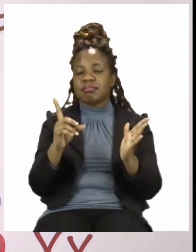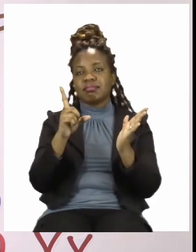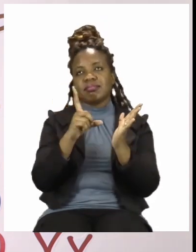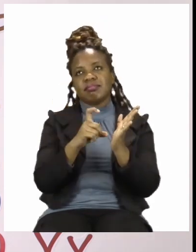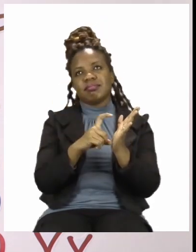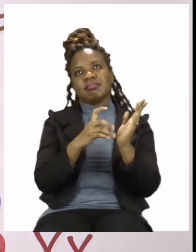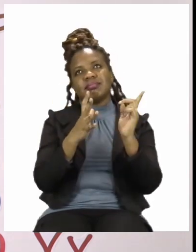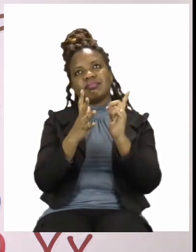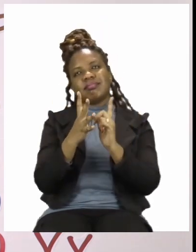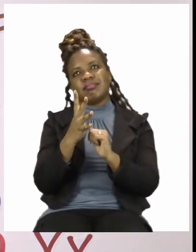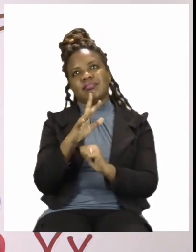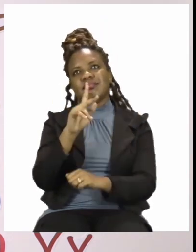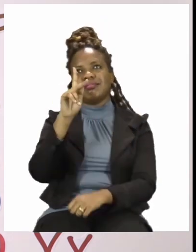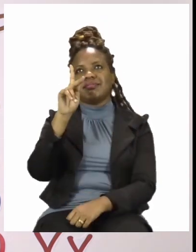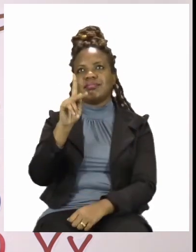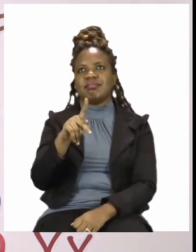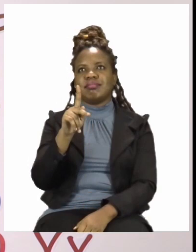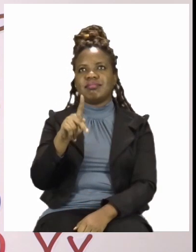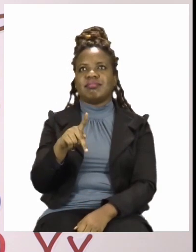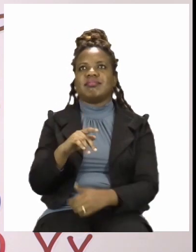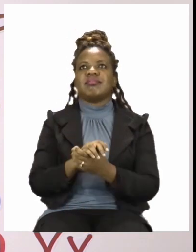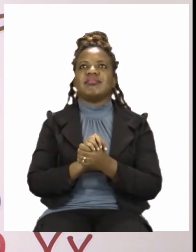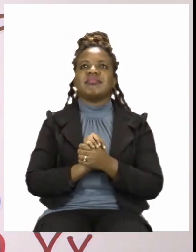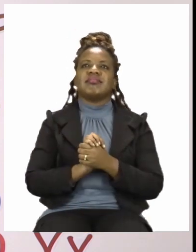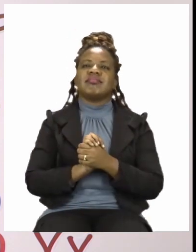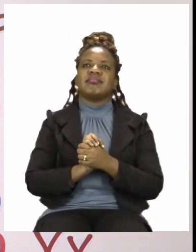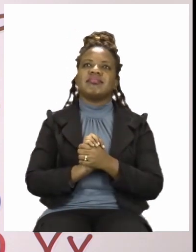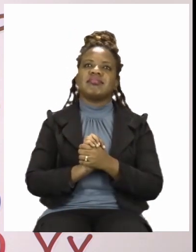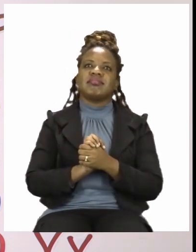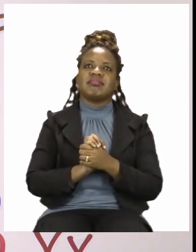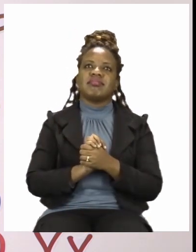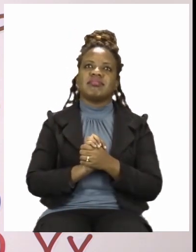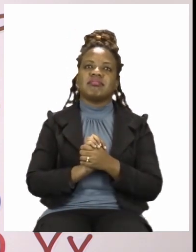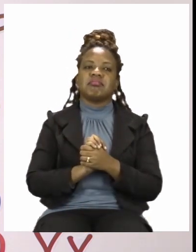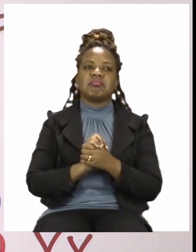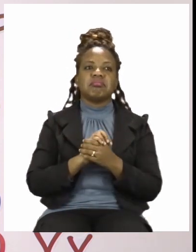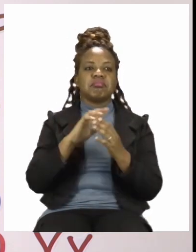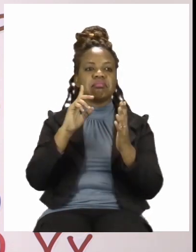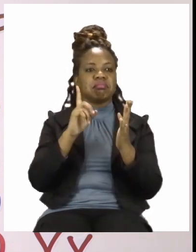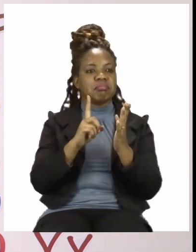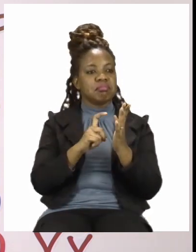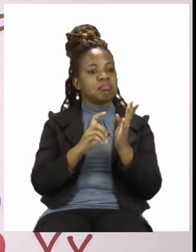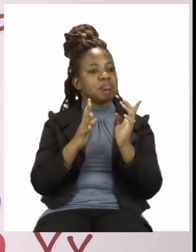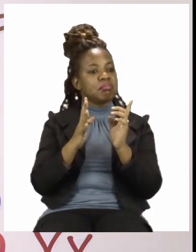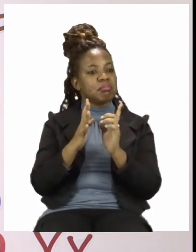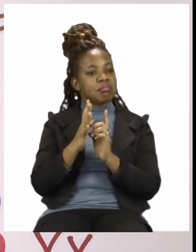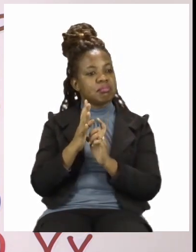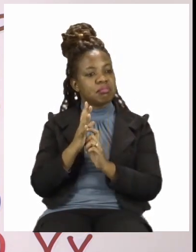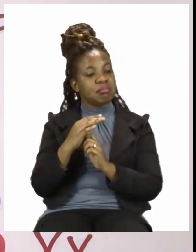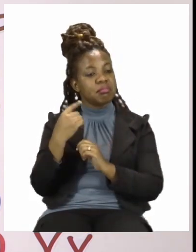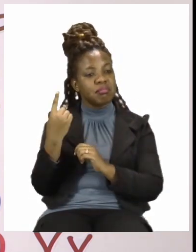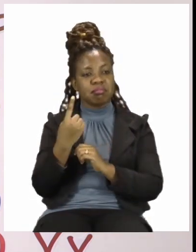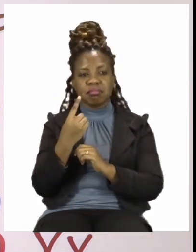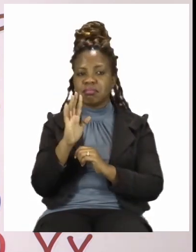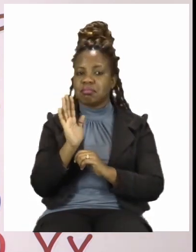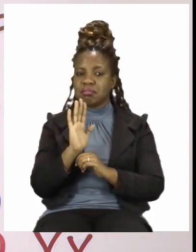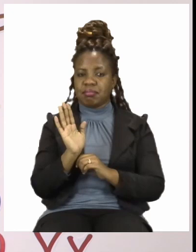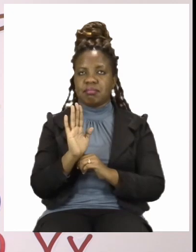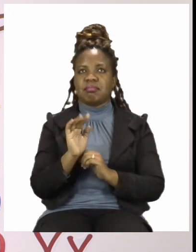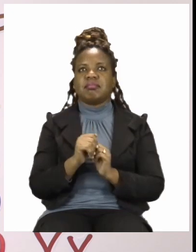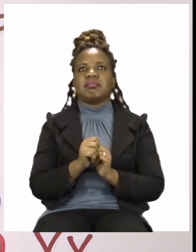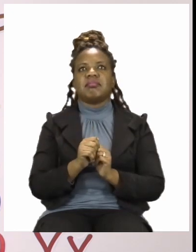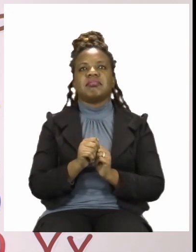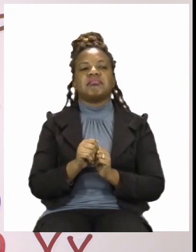to sanitize. Remember, sanitizing is not the only way we can stay safe. We can